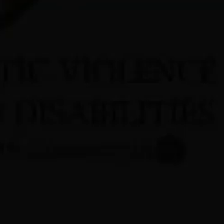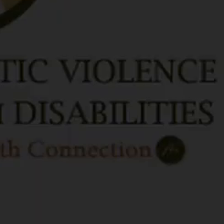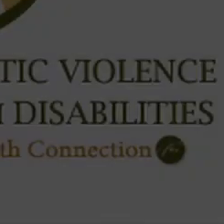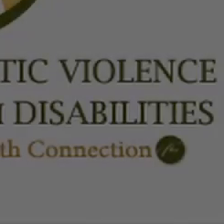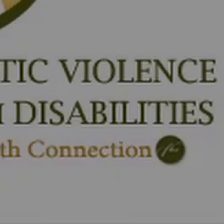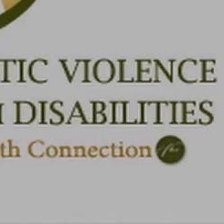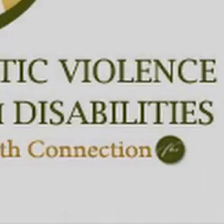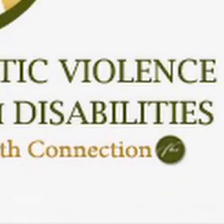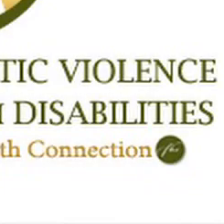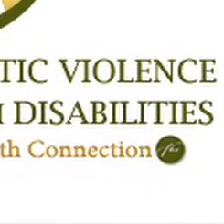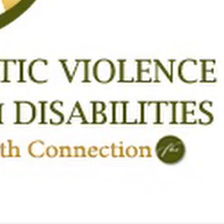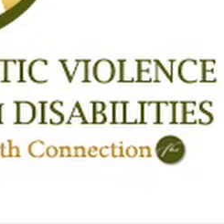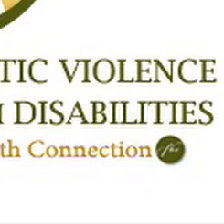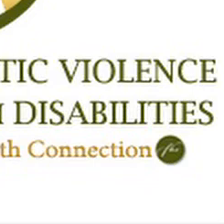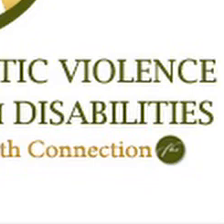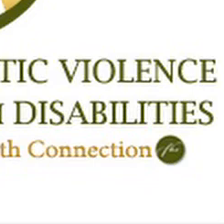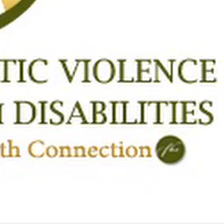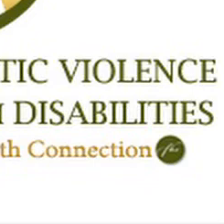Thank you.